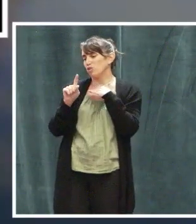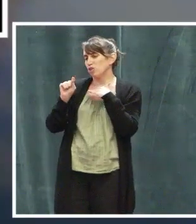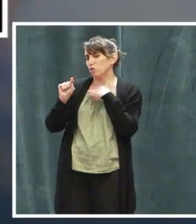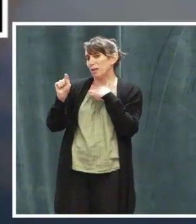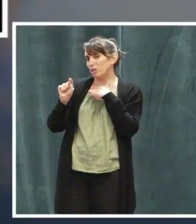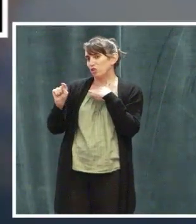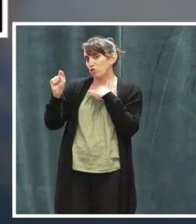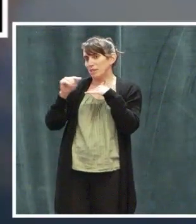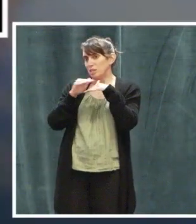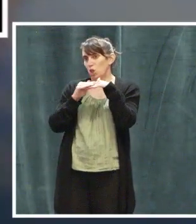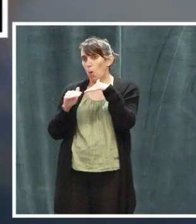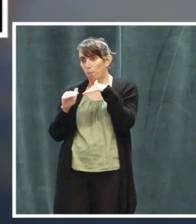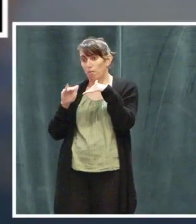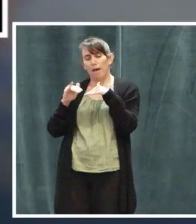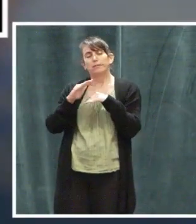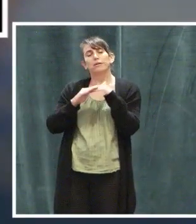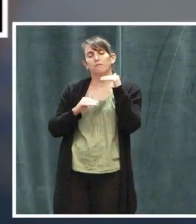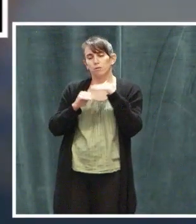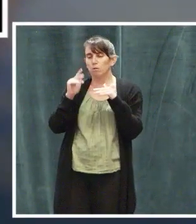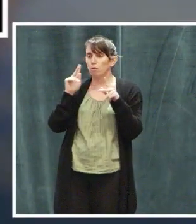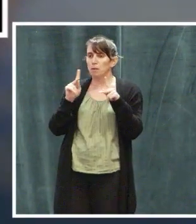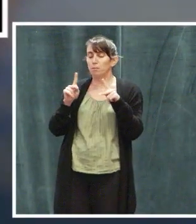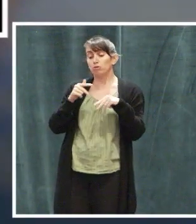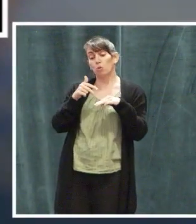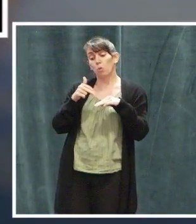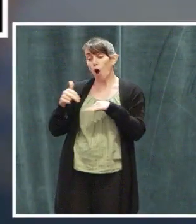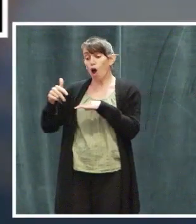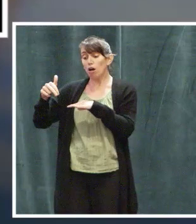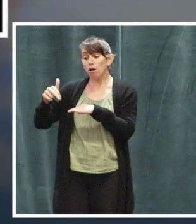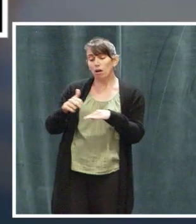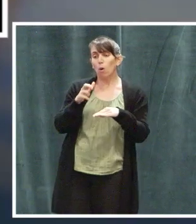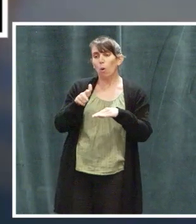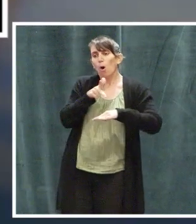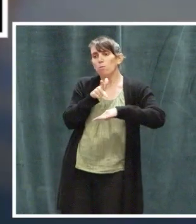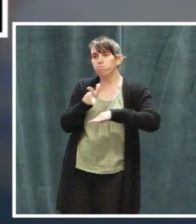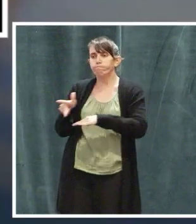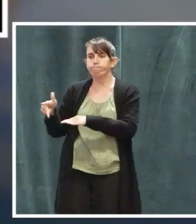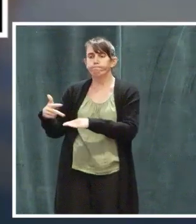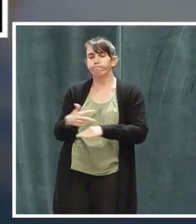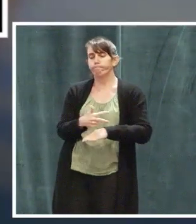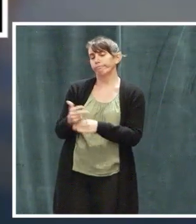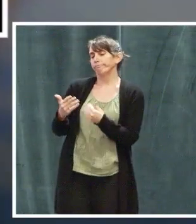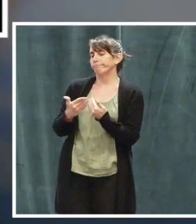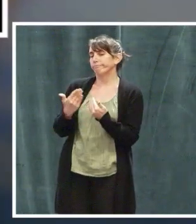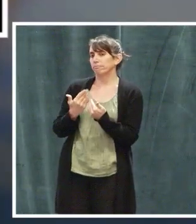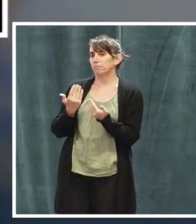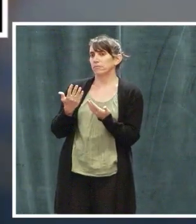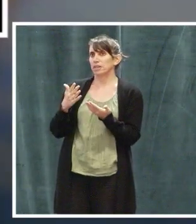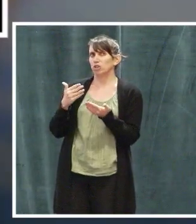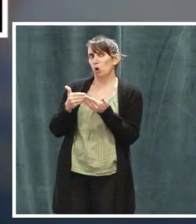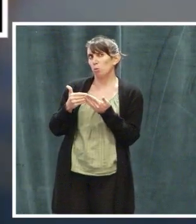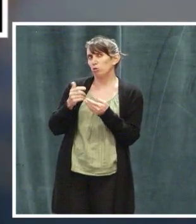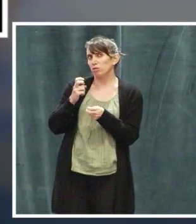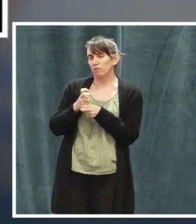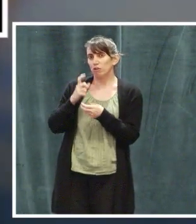to get to just by walking. It's almost difficult to realize that you're walking on a 1:20